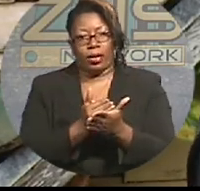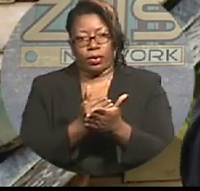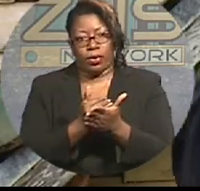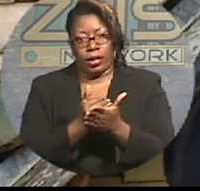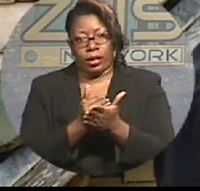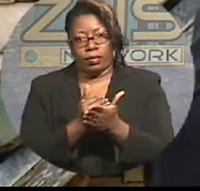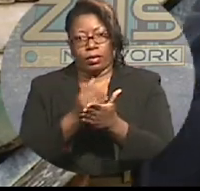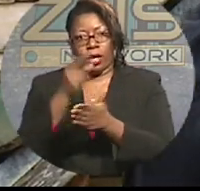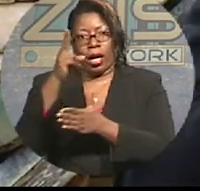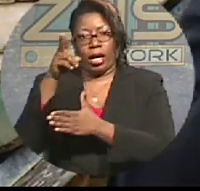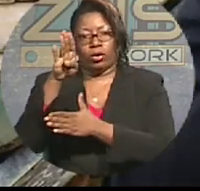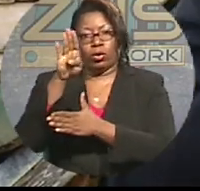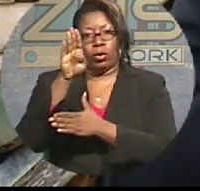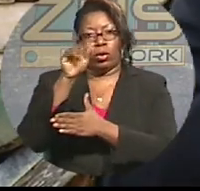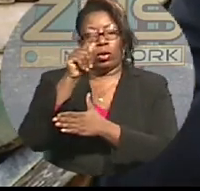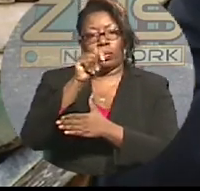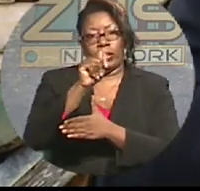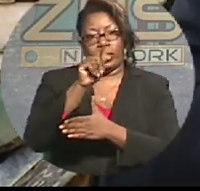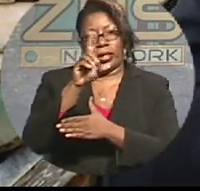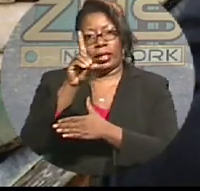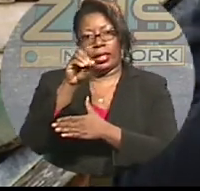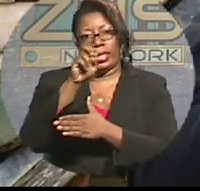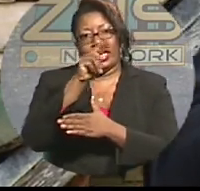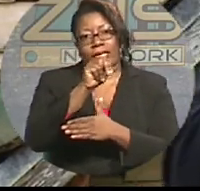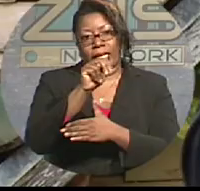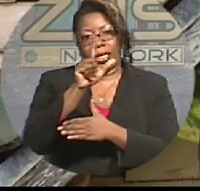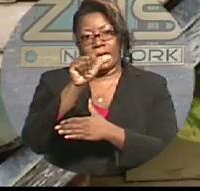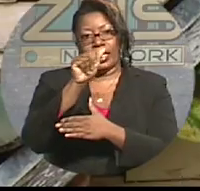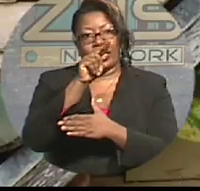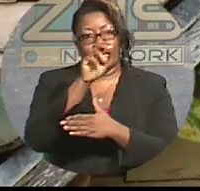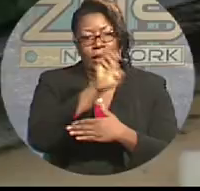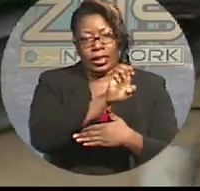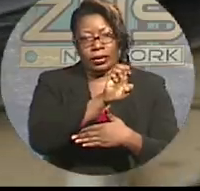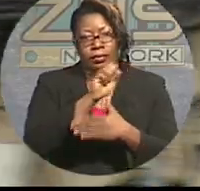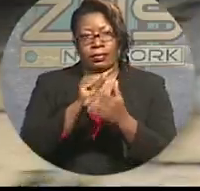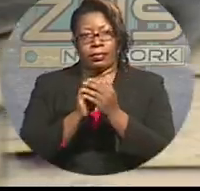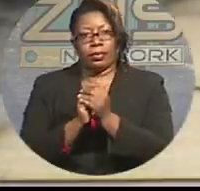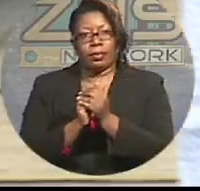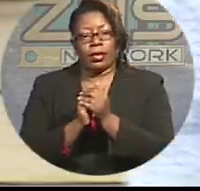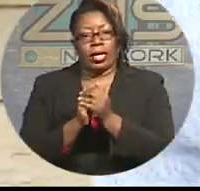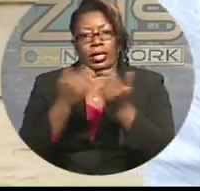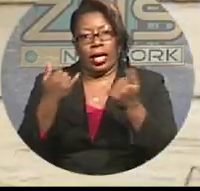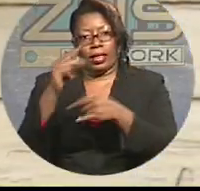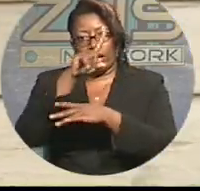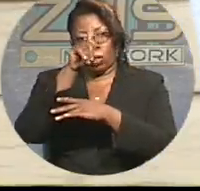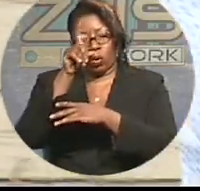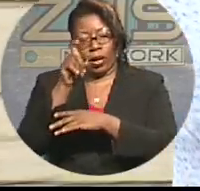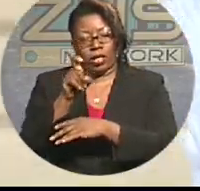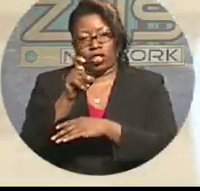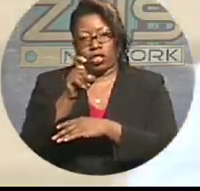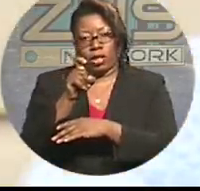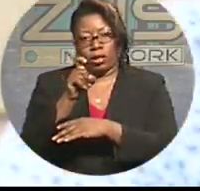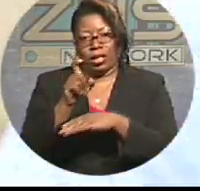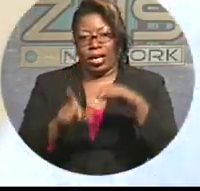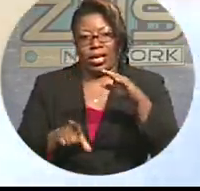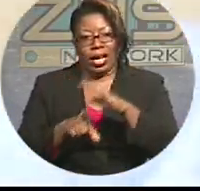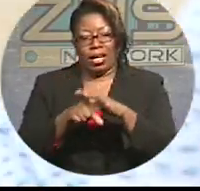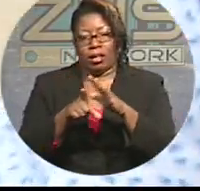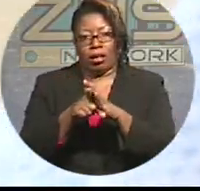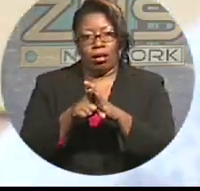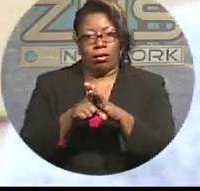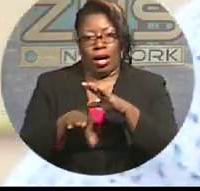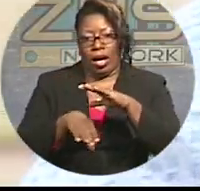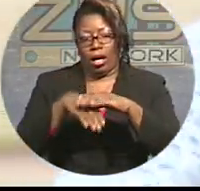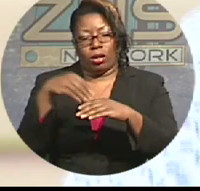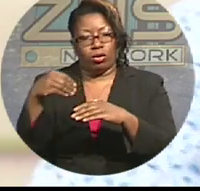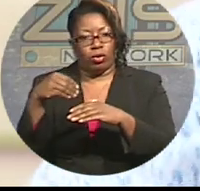own anti-crime and violence rally hosted by Reverend C.B. Moss. The religious leader questioned the lack of outrage over the killings and urged the public